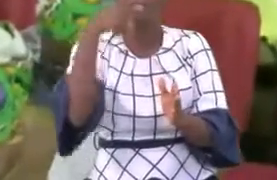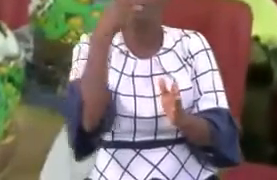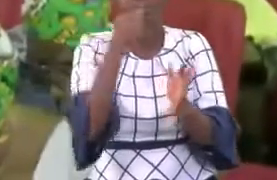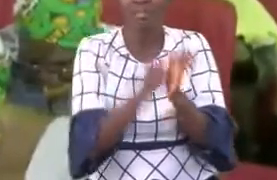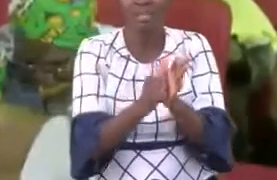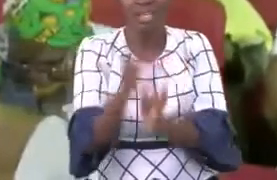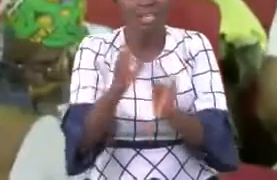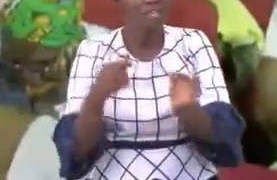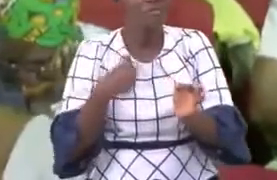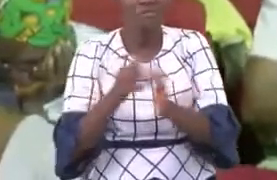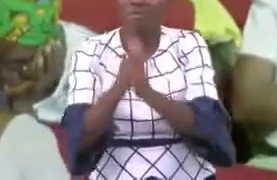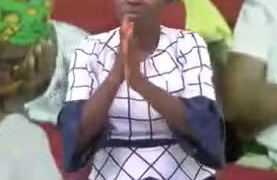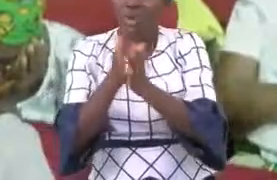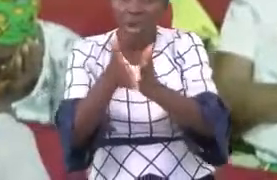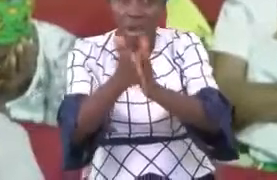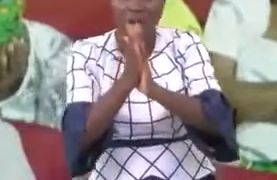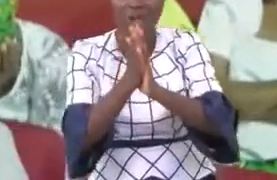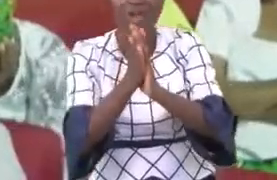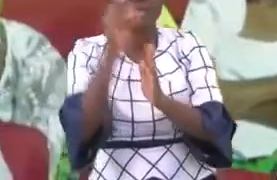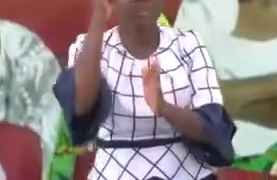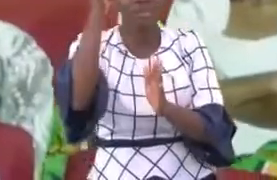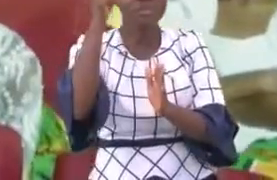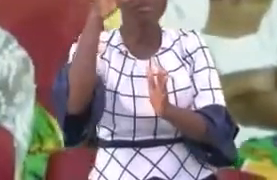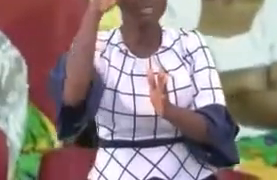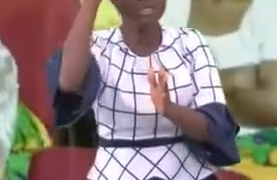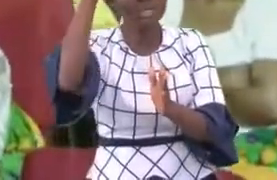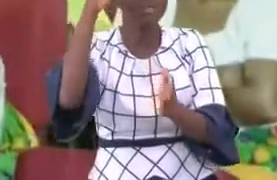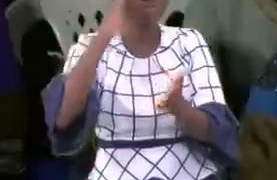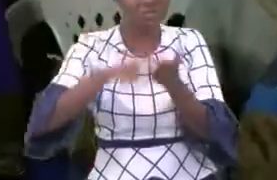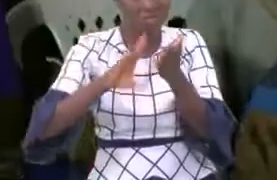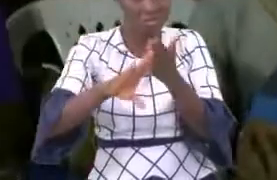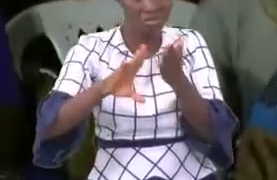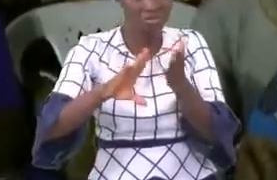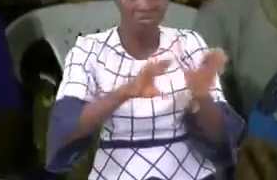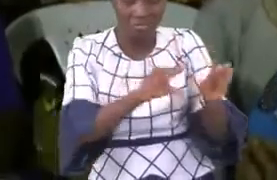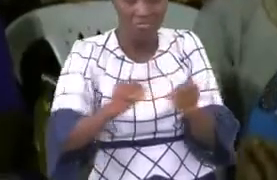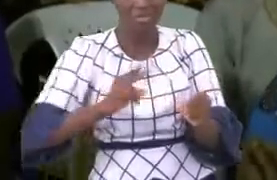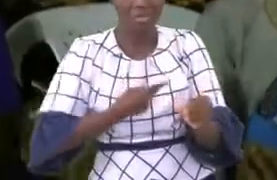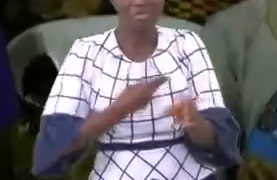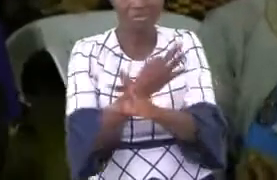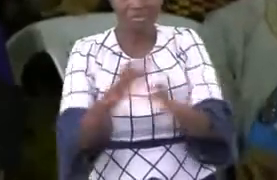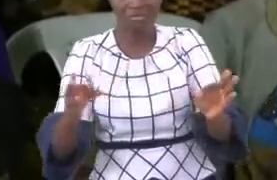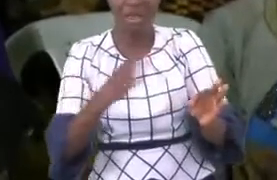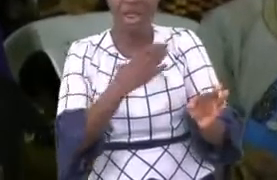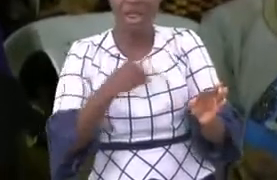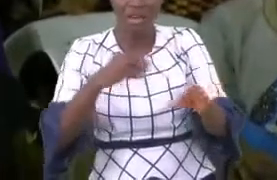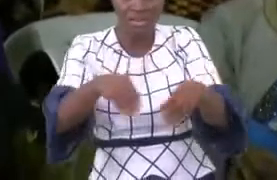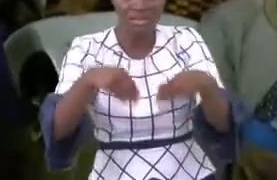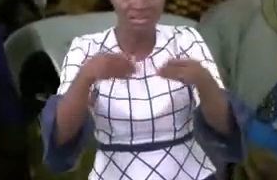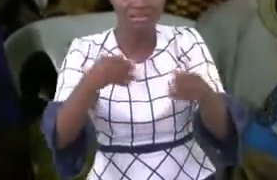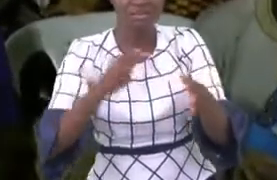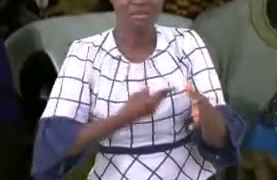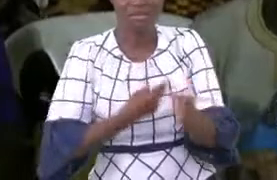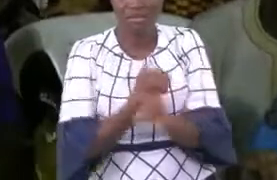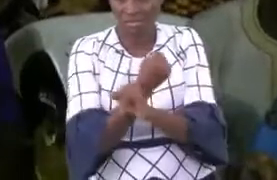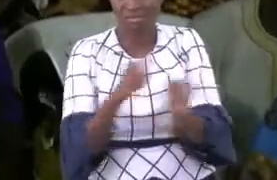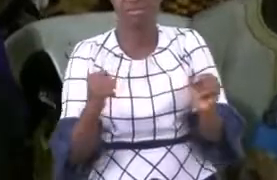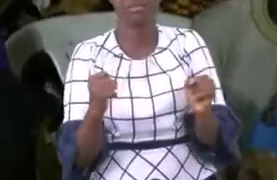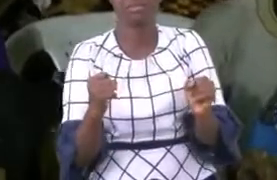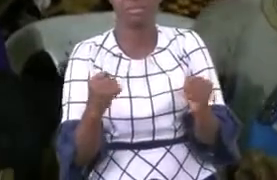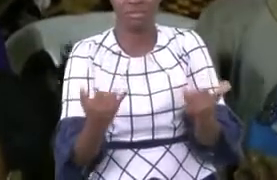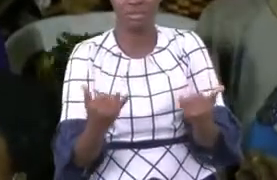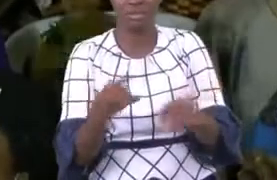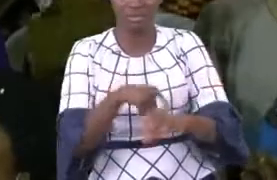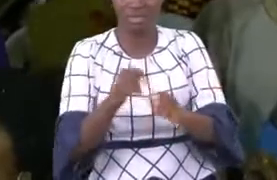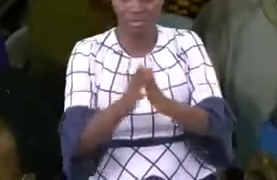free, he'll give us a salvation. Heads bowed and eyes closed. You're